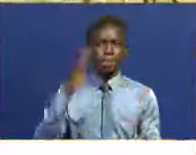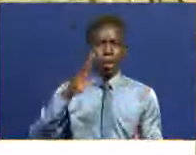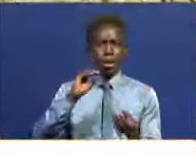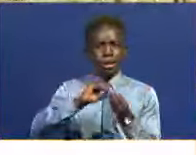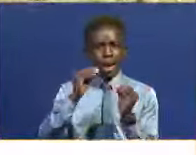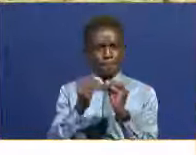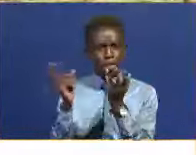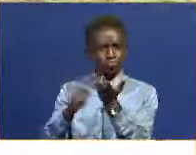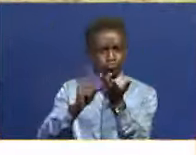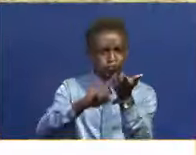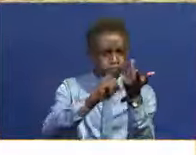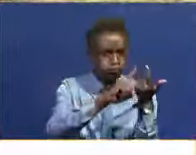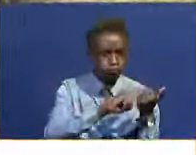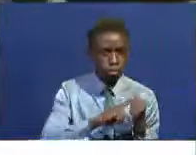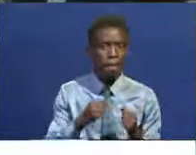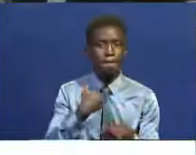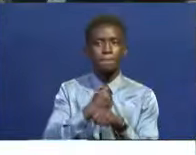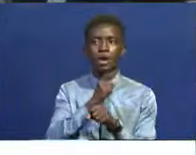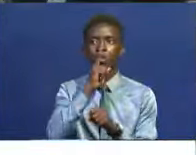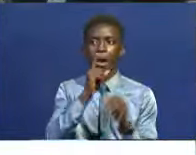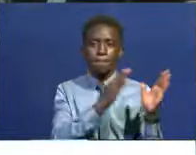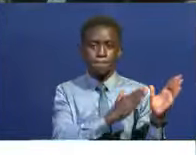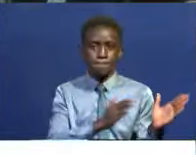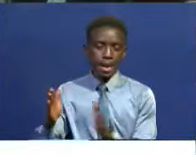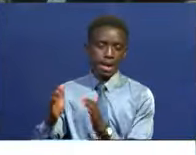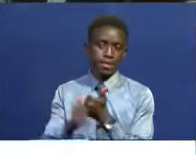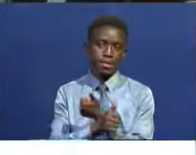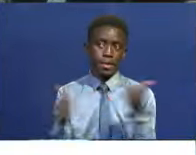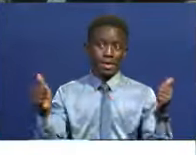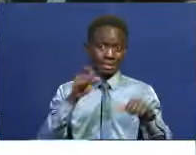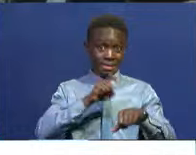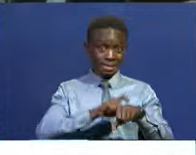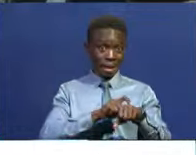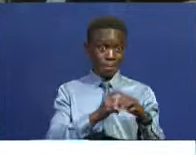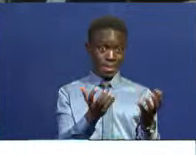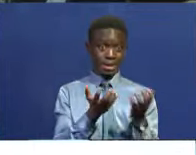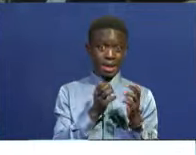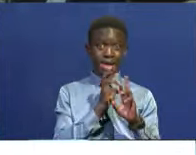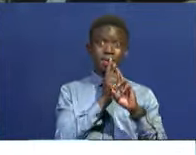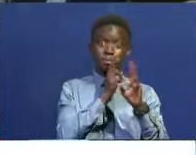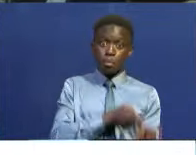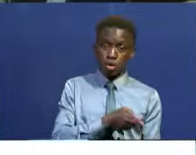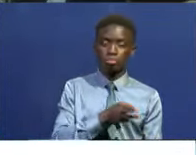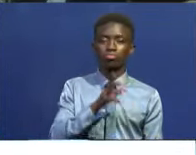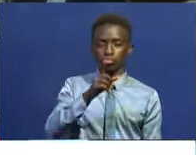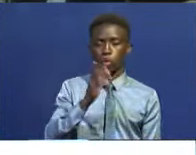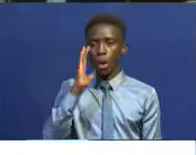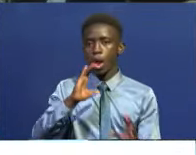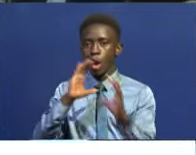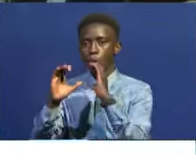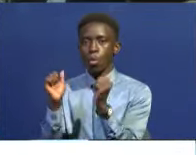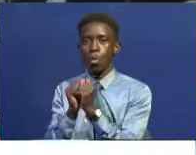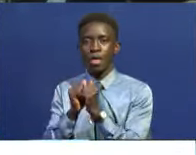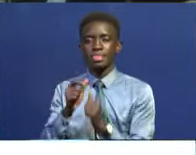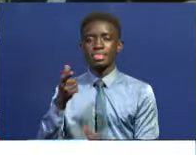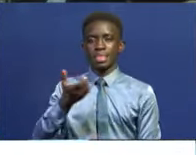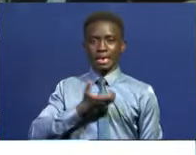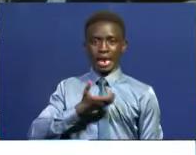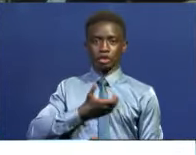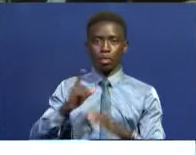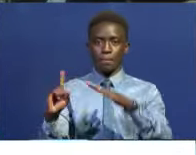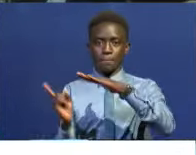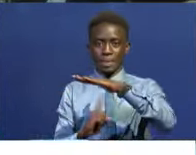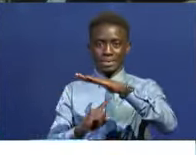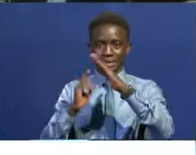regional planning and collaboration. When we read the report, we also communicate to the Council of Ministers that is in charge